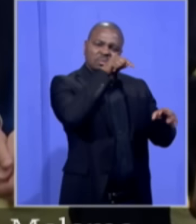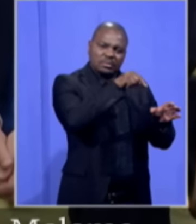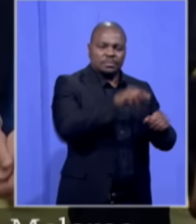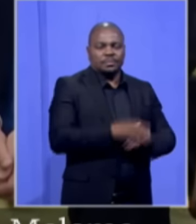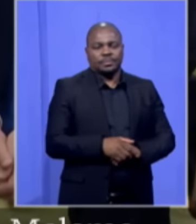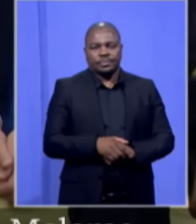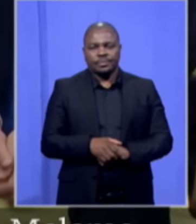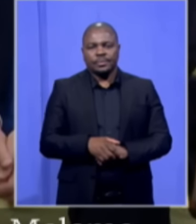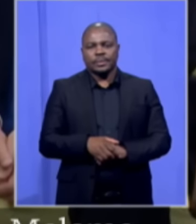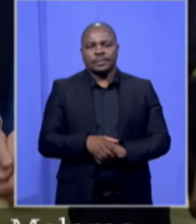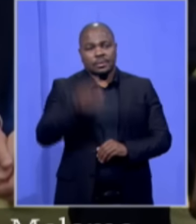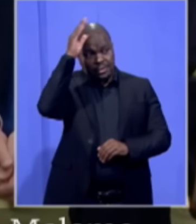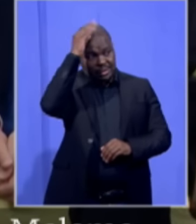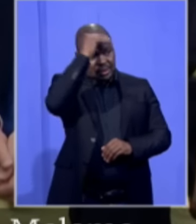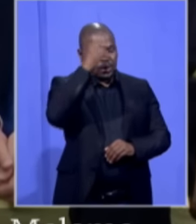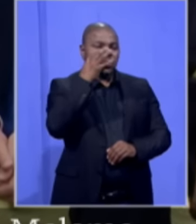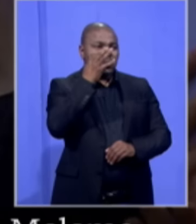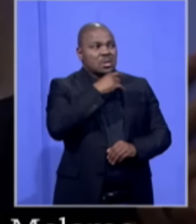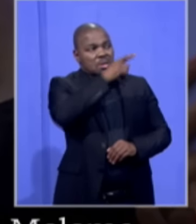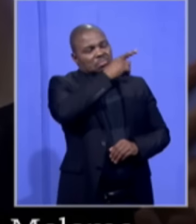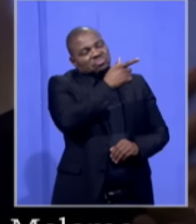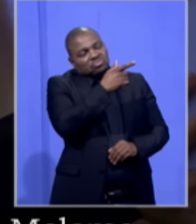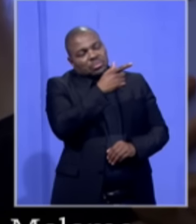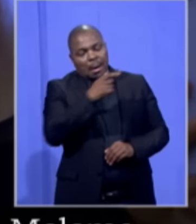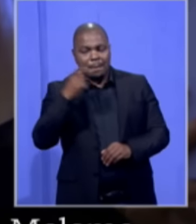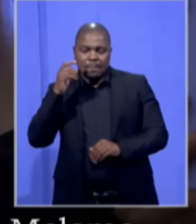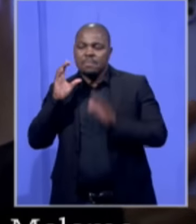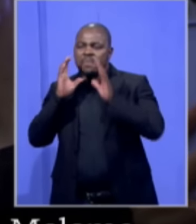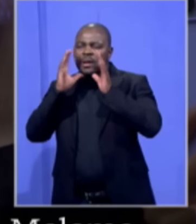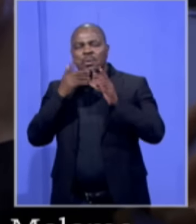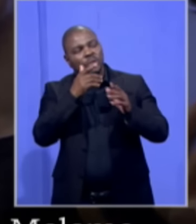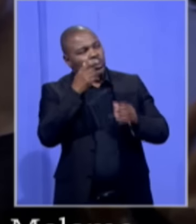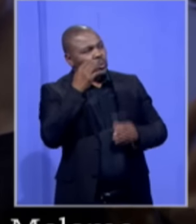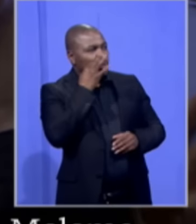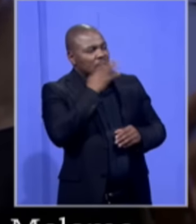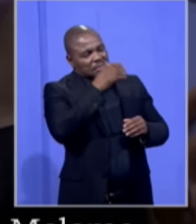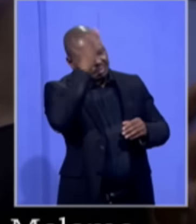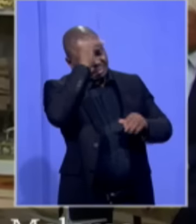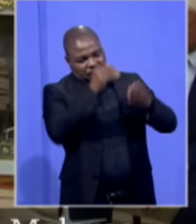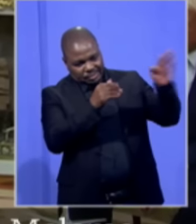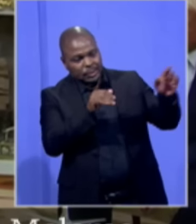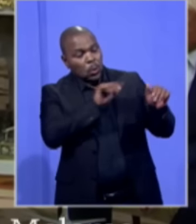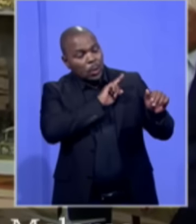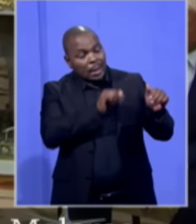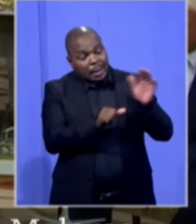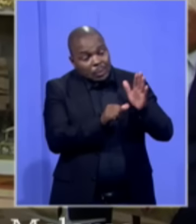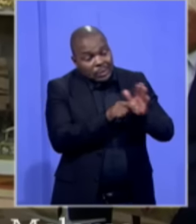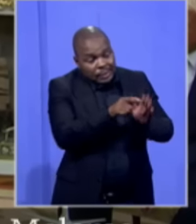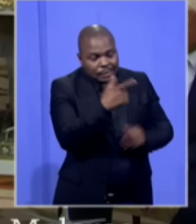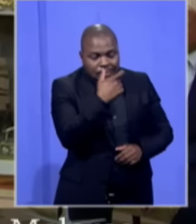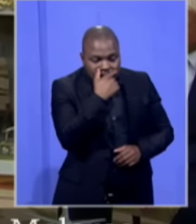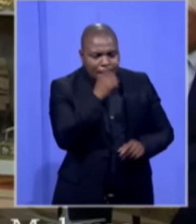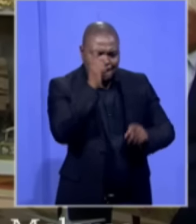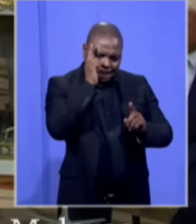a ntsha moporesidente Trump mo morerong ono, mme a botsolotsa gore ke gore moporesidente Ramaphosa a reteletswe ke